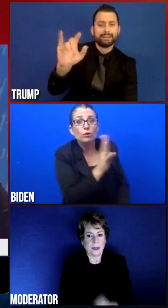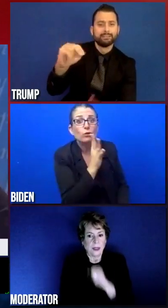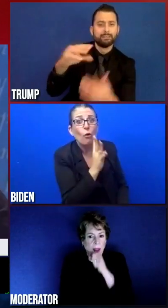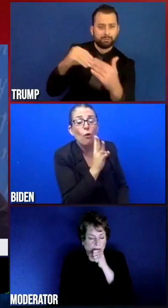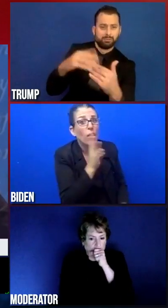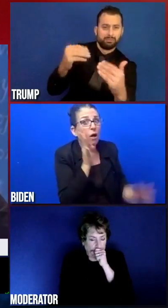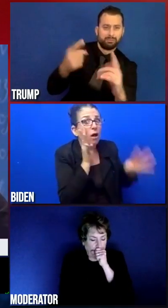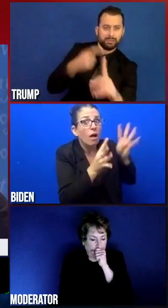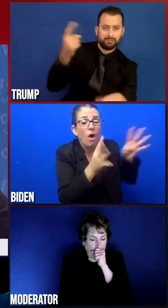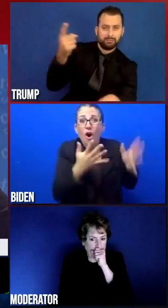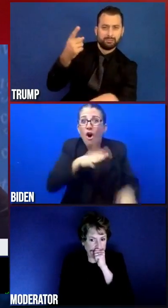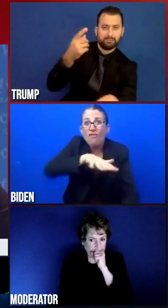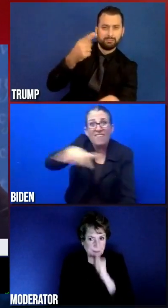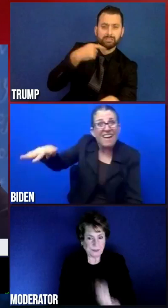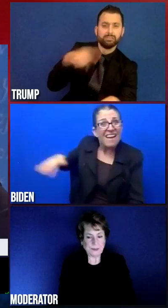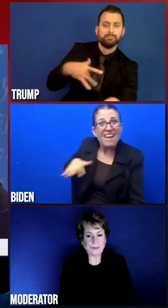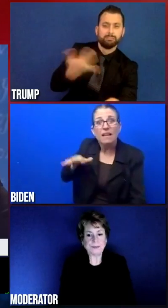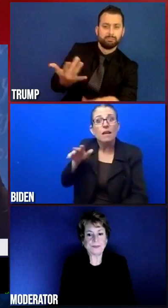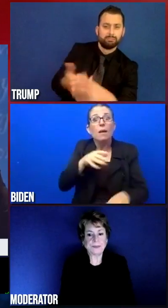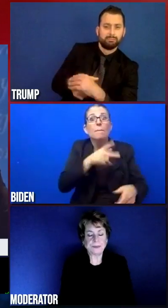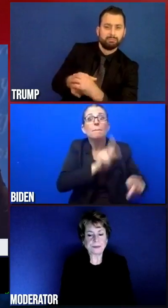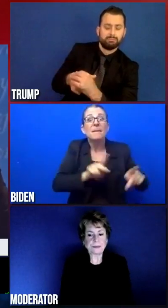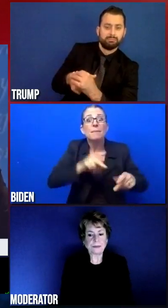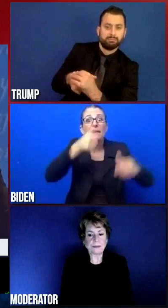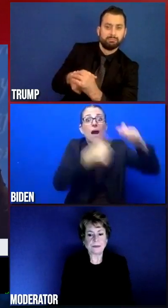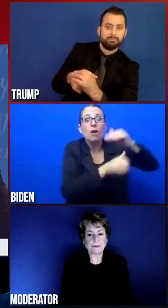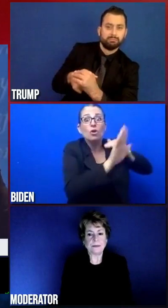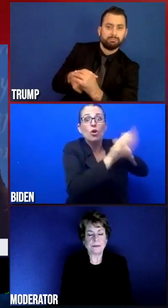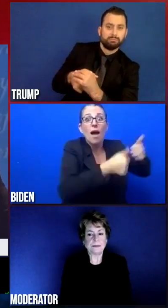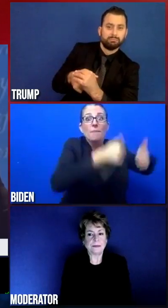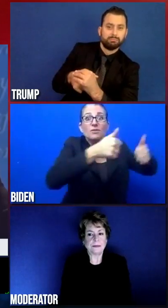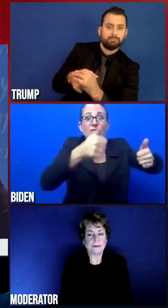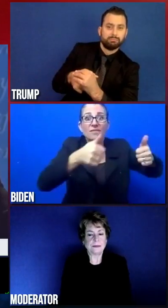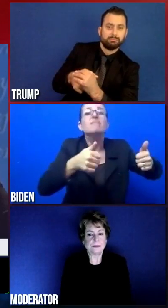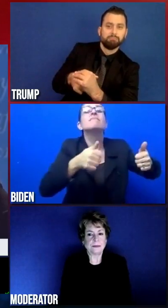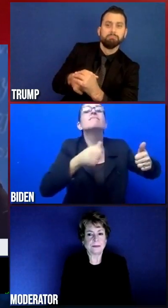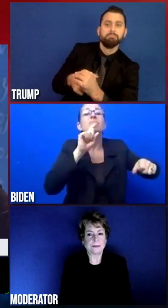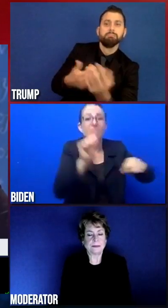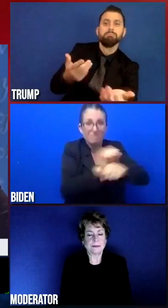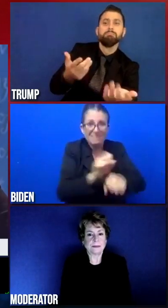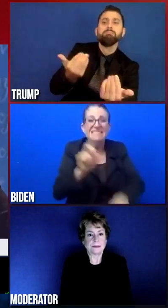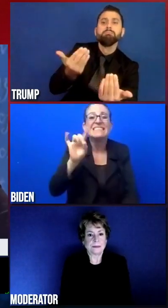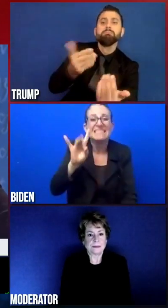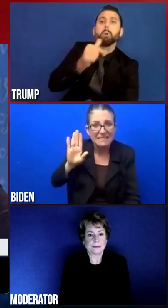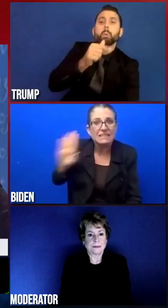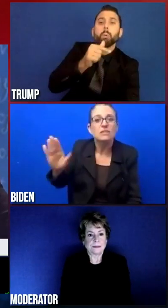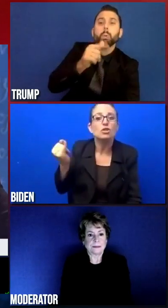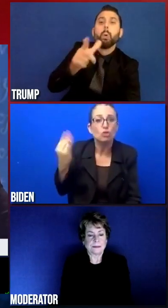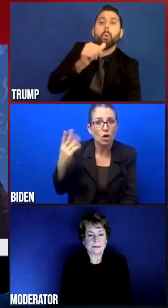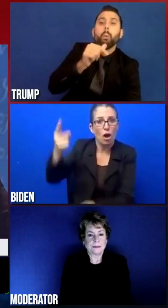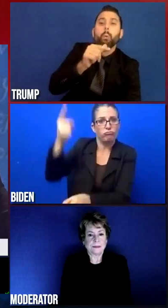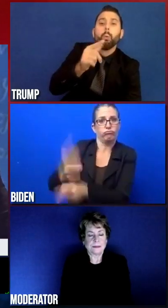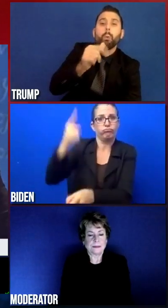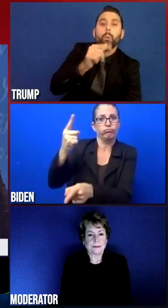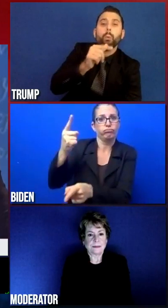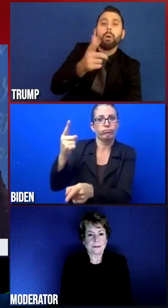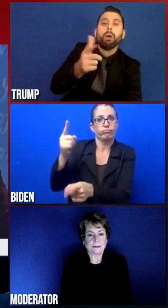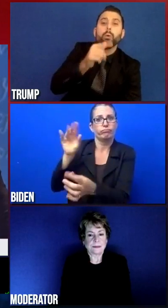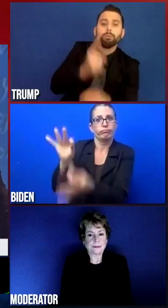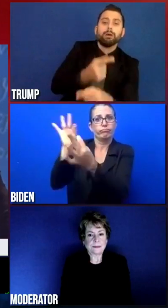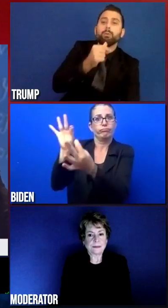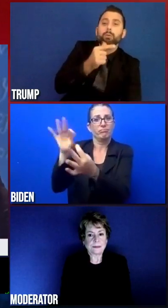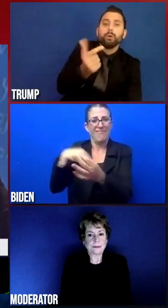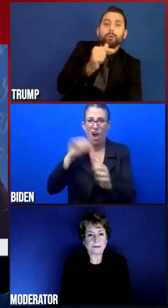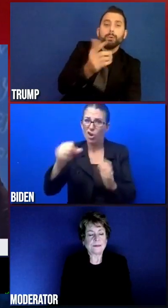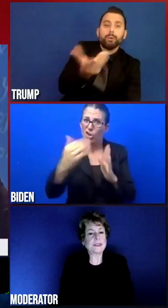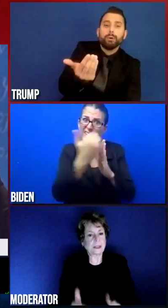I did it very well. Oh, I really? did it I'd like honorably. to know who they are. Well, I'll give you the list of the fire people who them. testified. No, go ahead, sir. Sure, you've already fired most